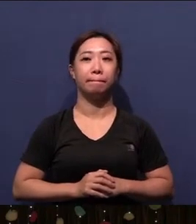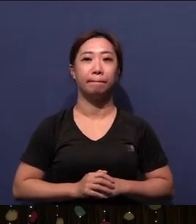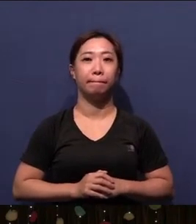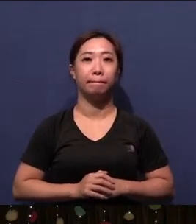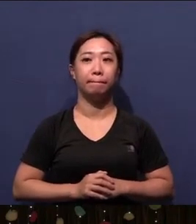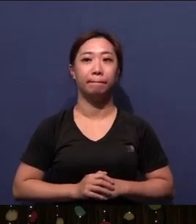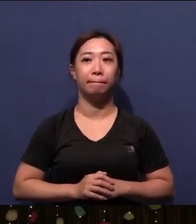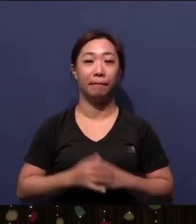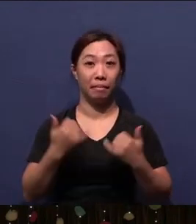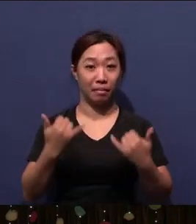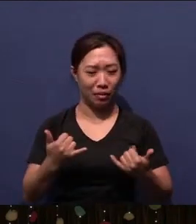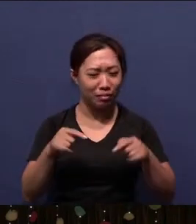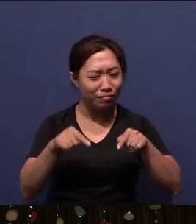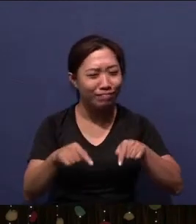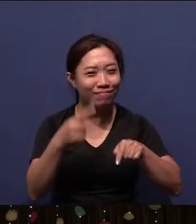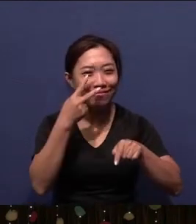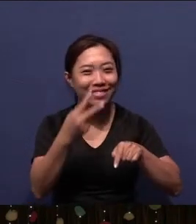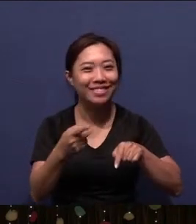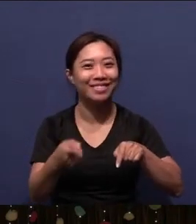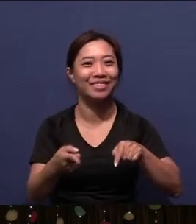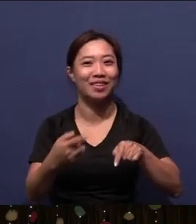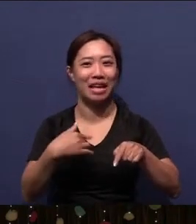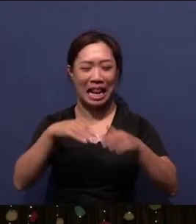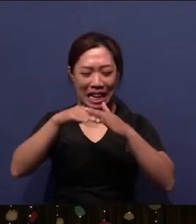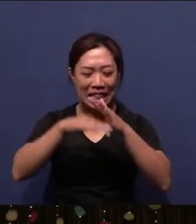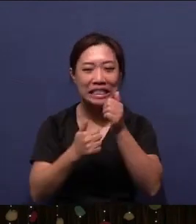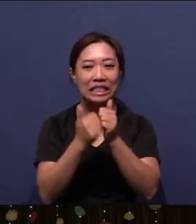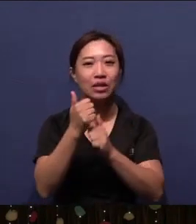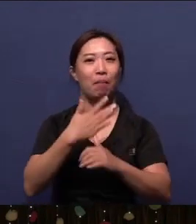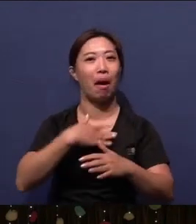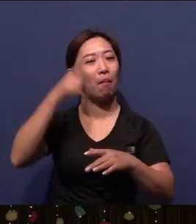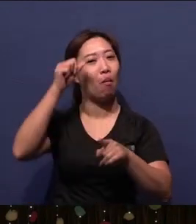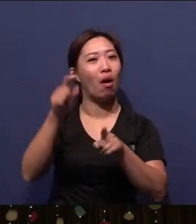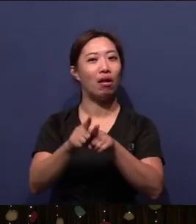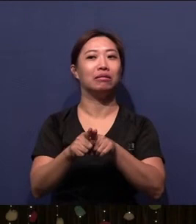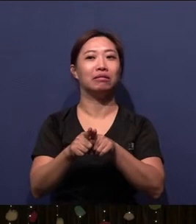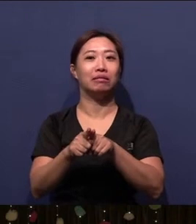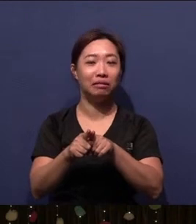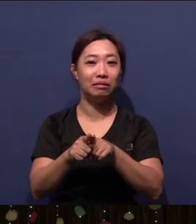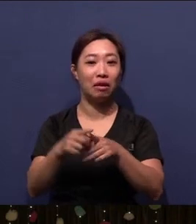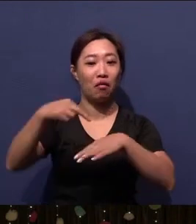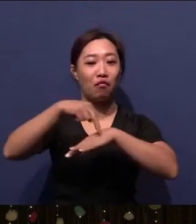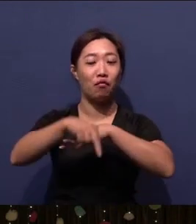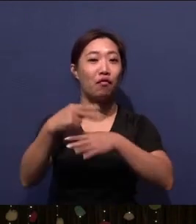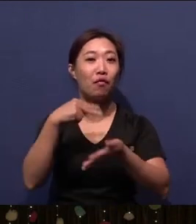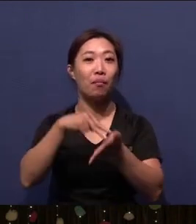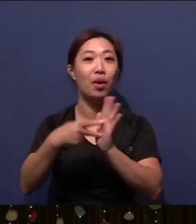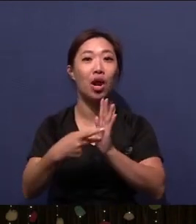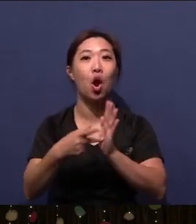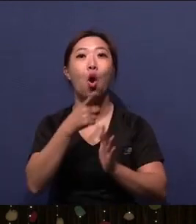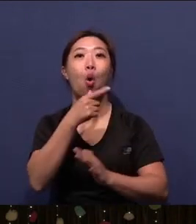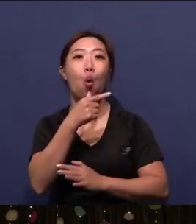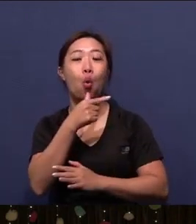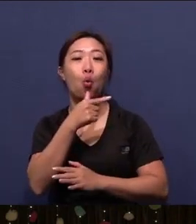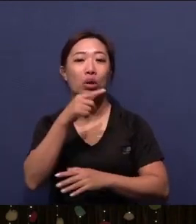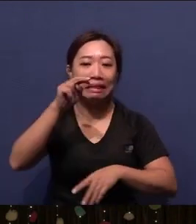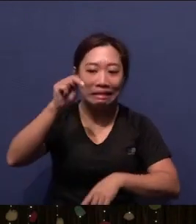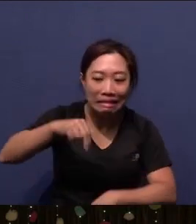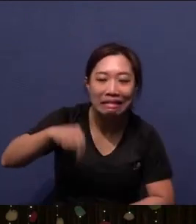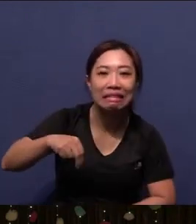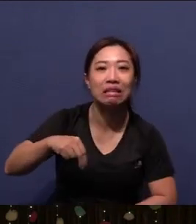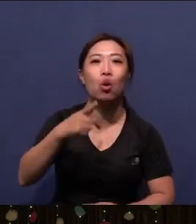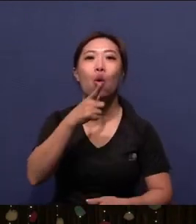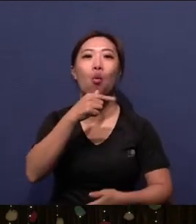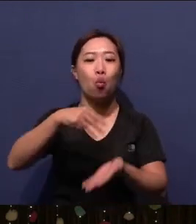Here we see the least of these my brothers. And the least of these refers to those that are needy, those that are